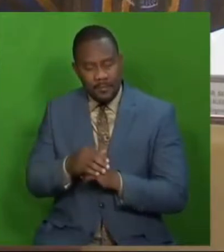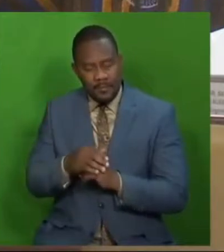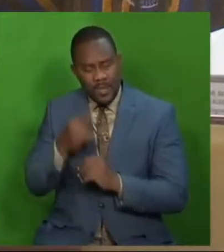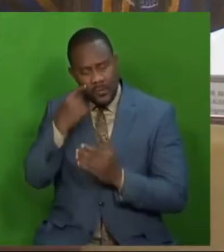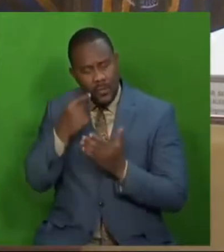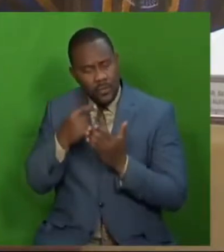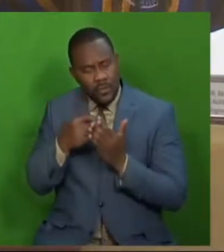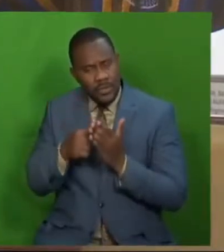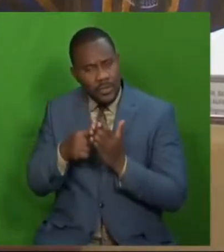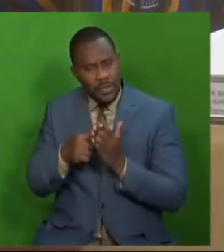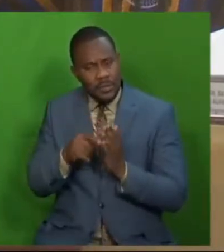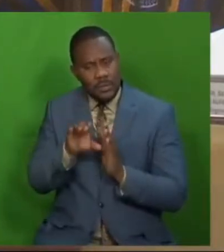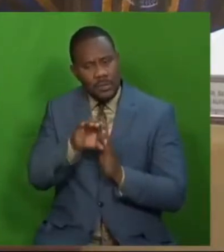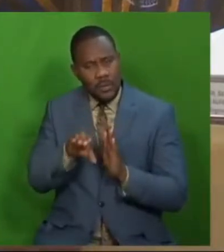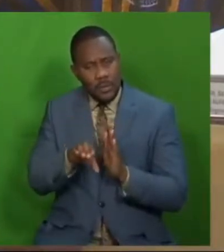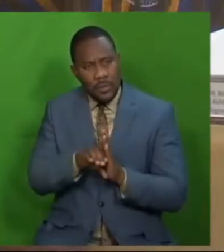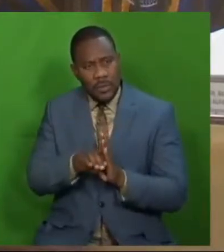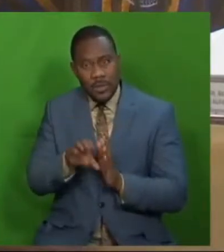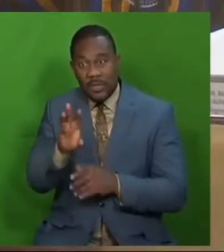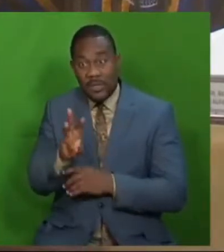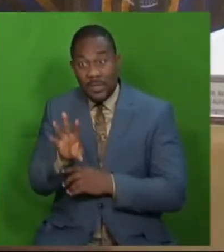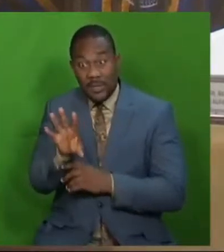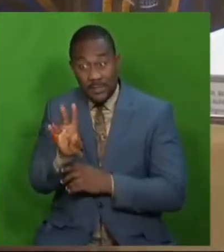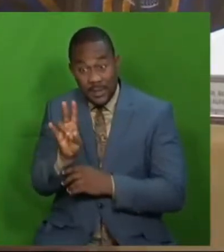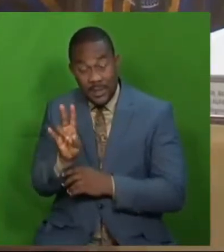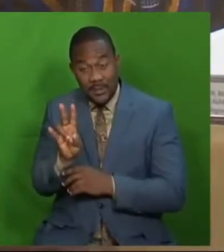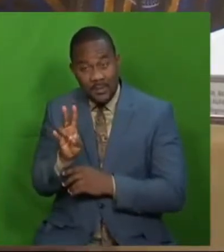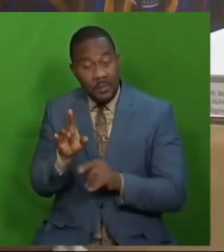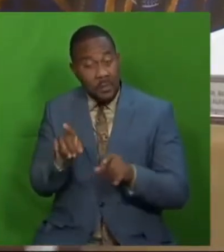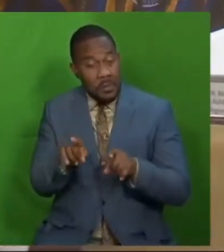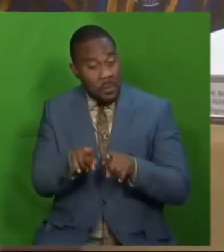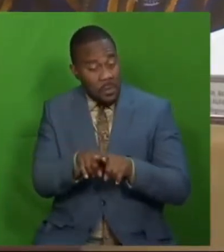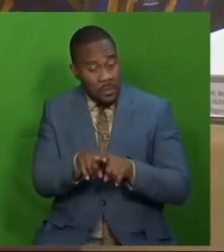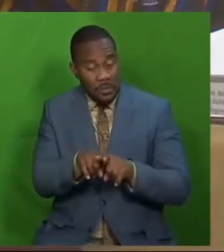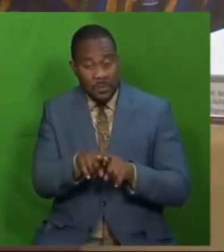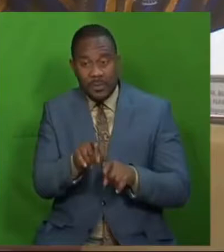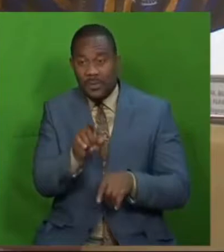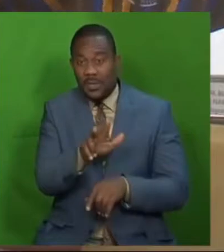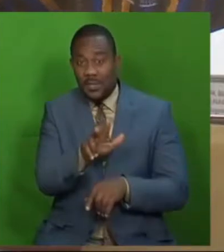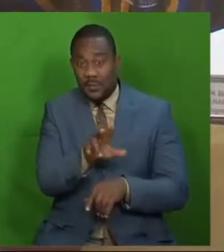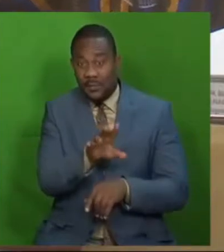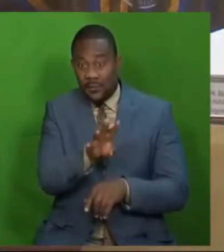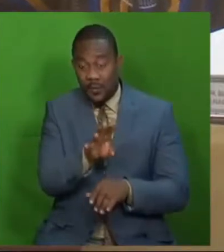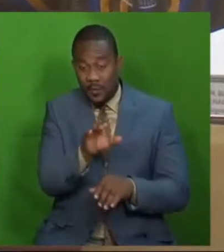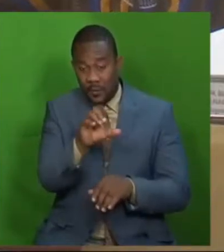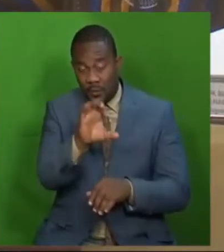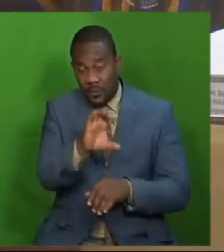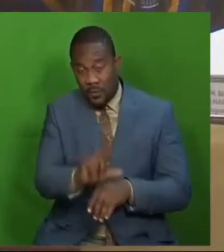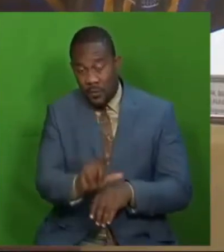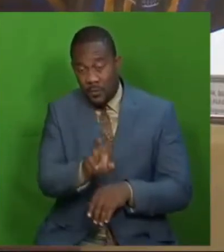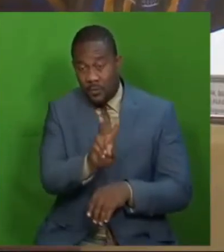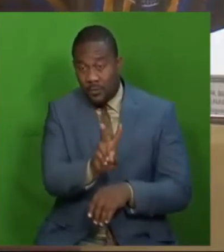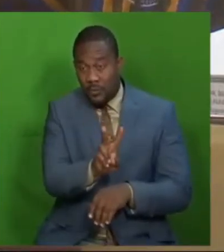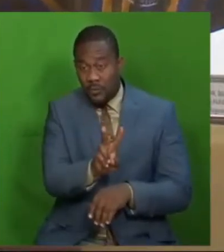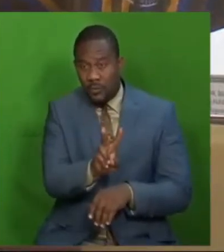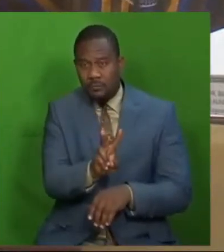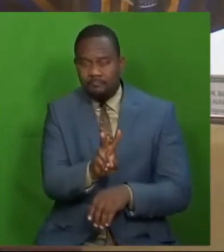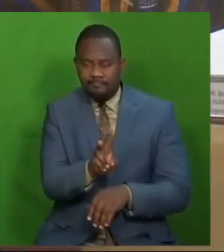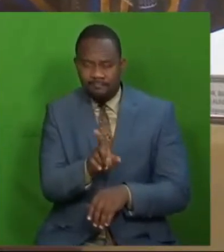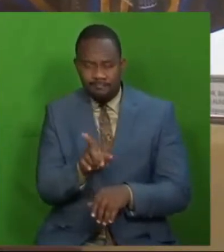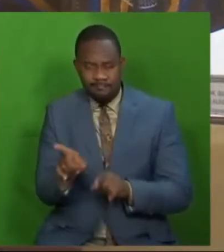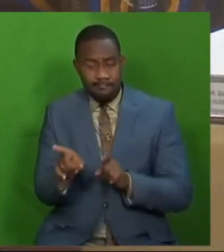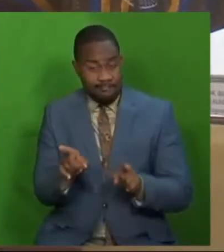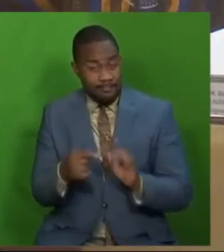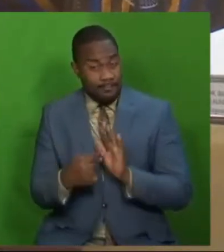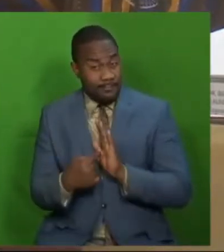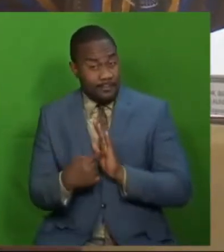67, together with Article 34, Clause 2, you have clear indication as